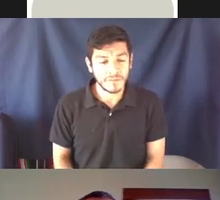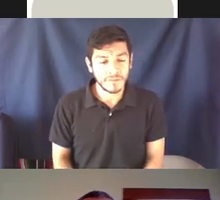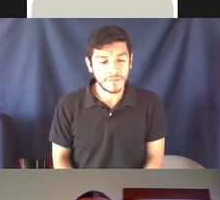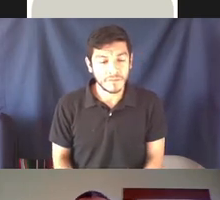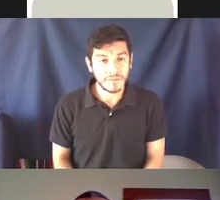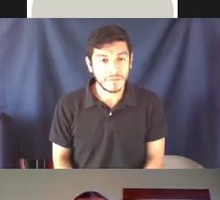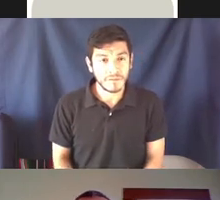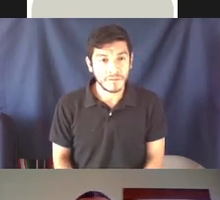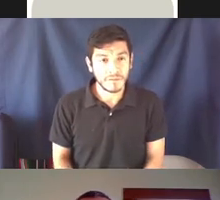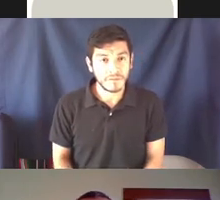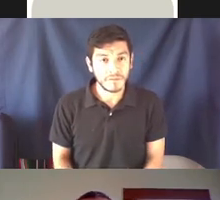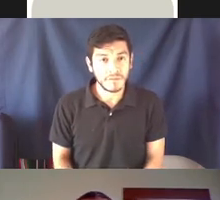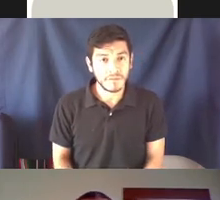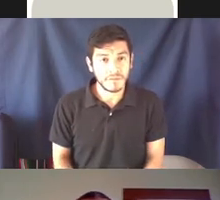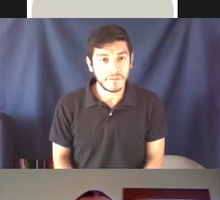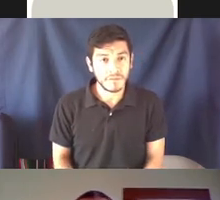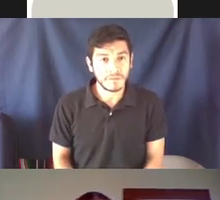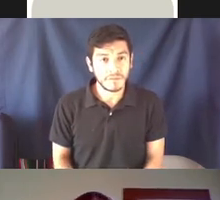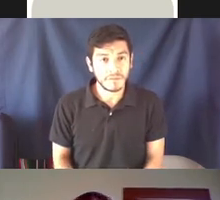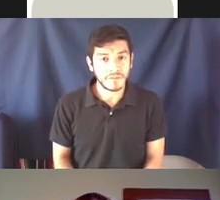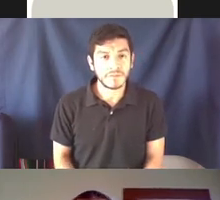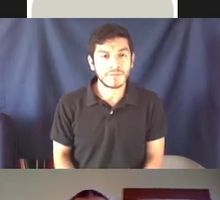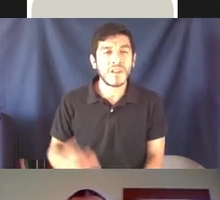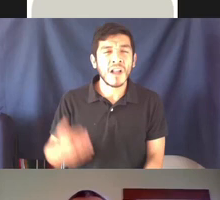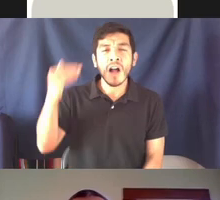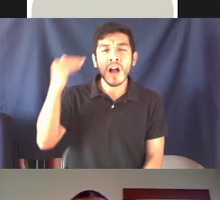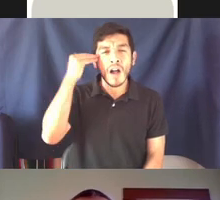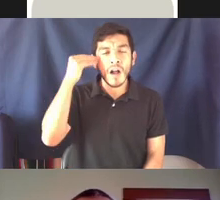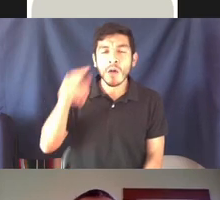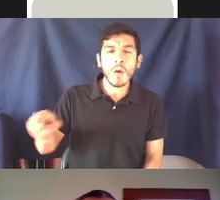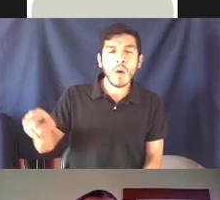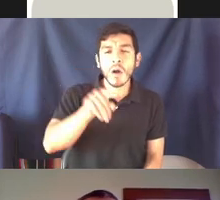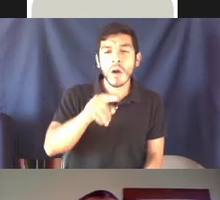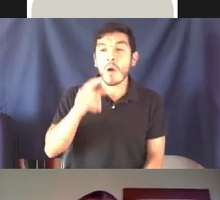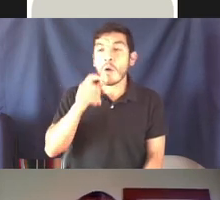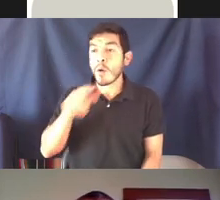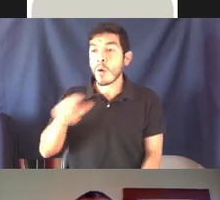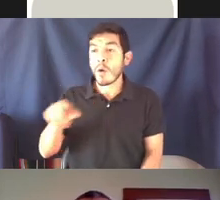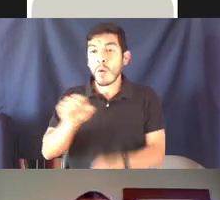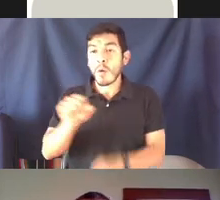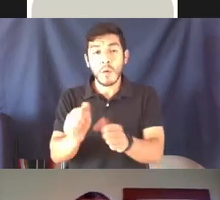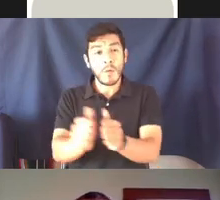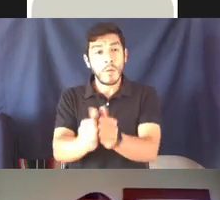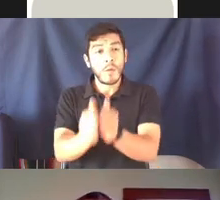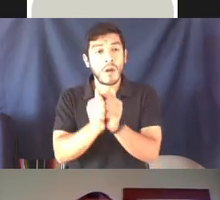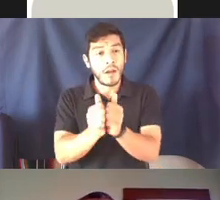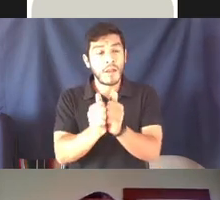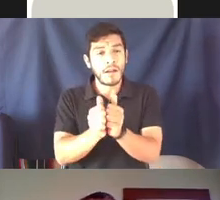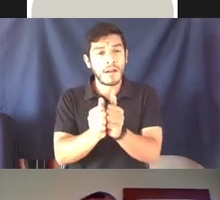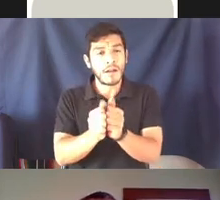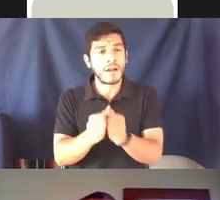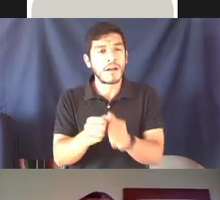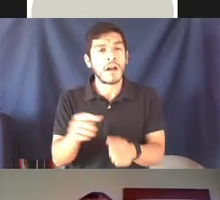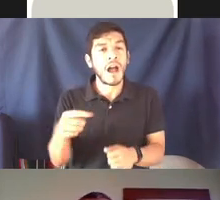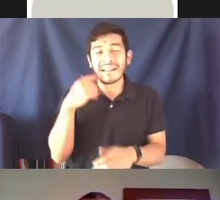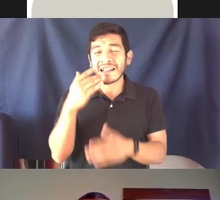So I think, knowing the cohorts of young people that you all are working with, I think there were some things for older students that were particularly challenging